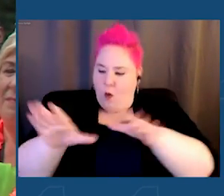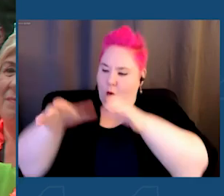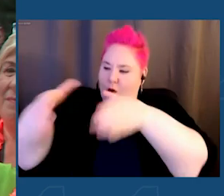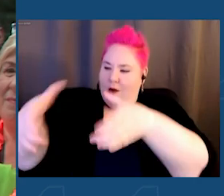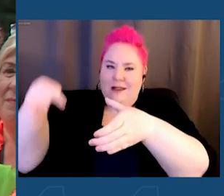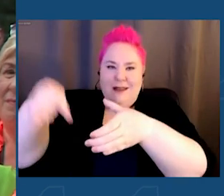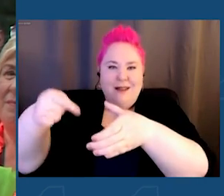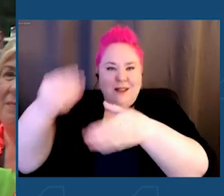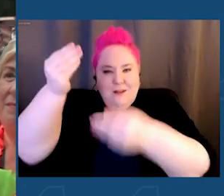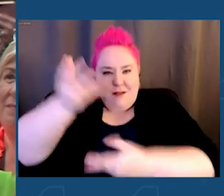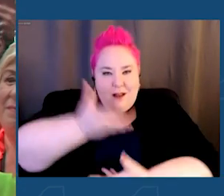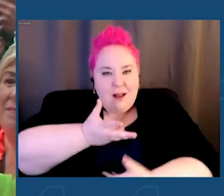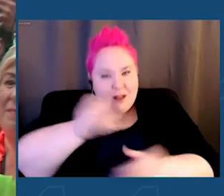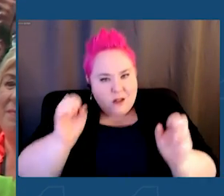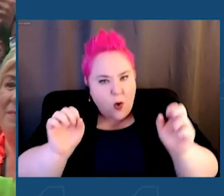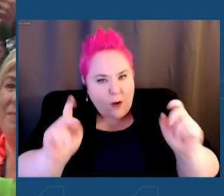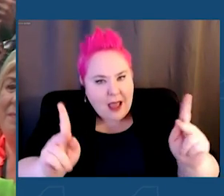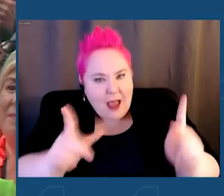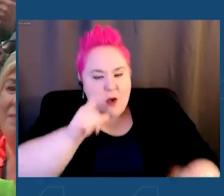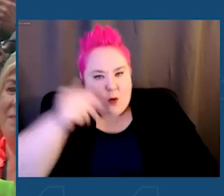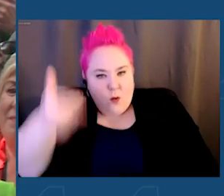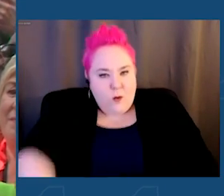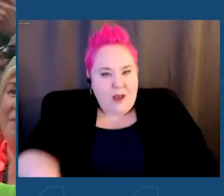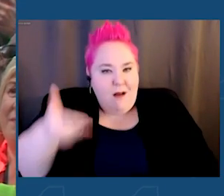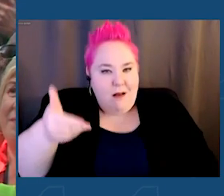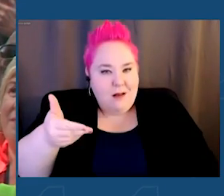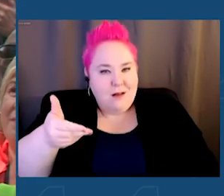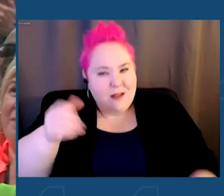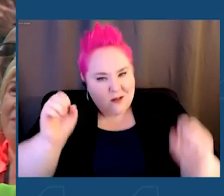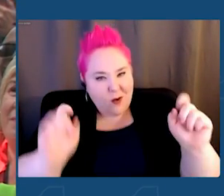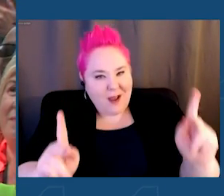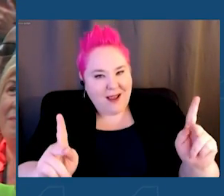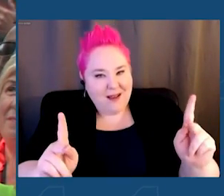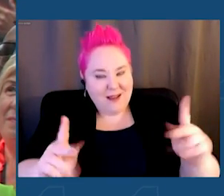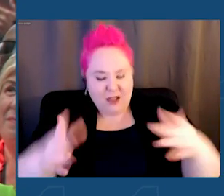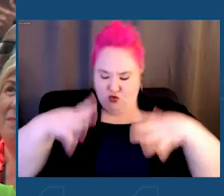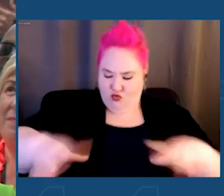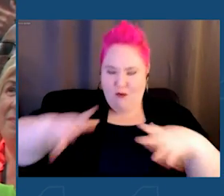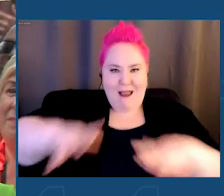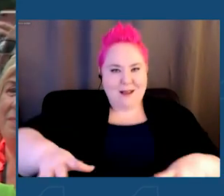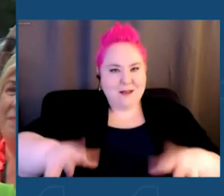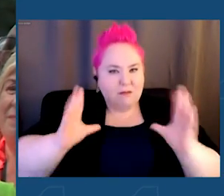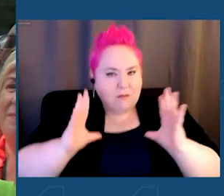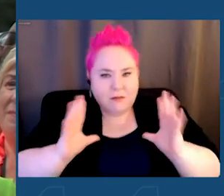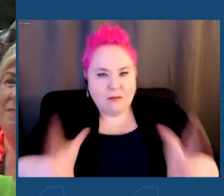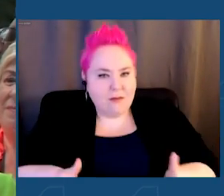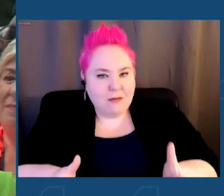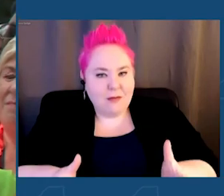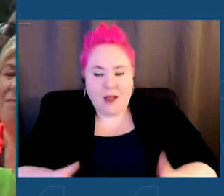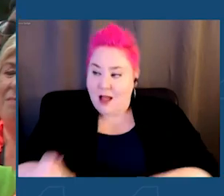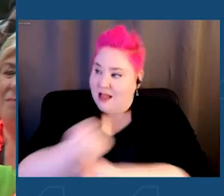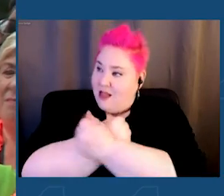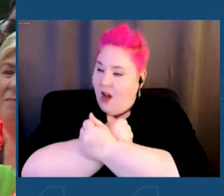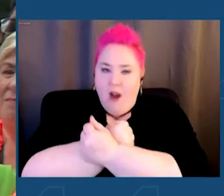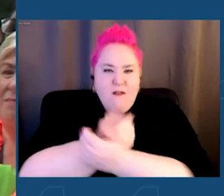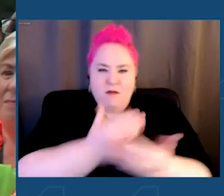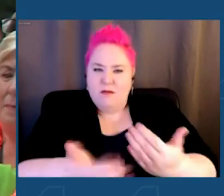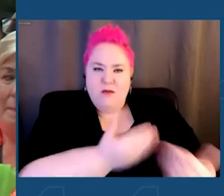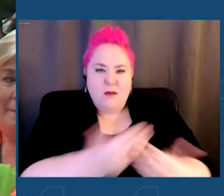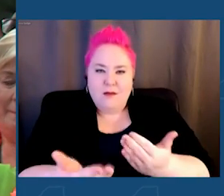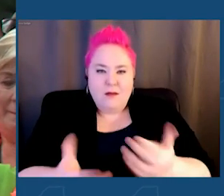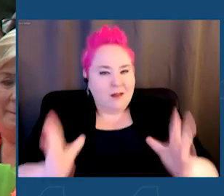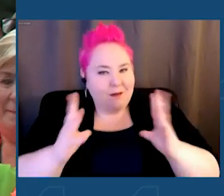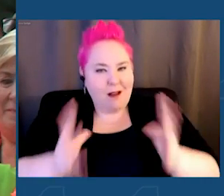us that it's okay to be who we are, to dress the way we want, to love who we love. No